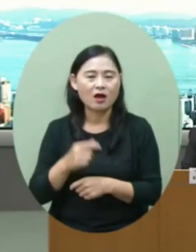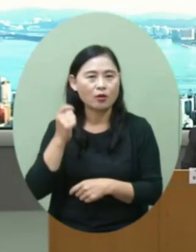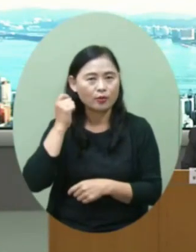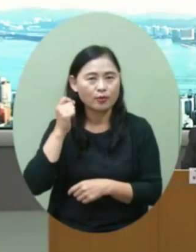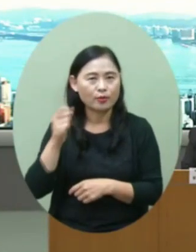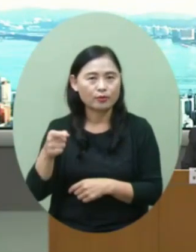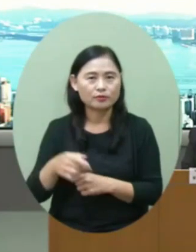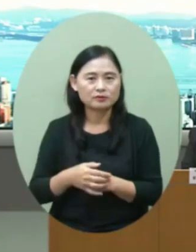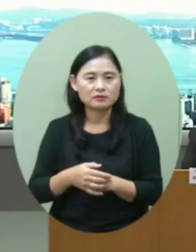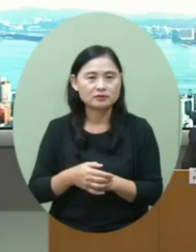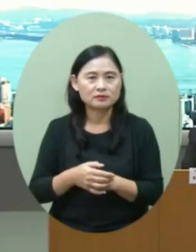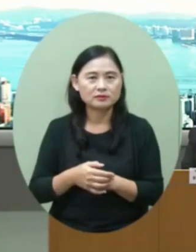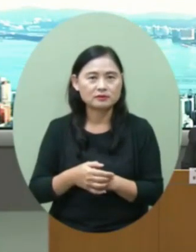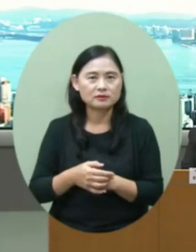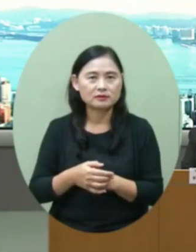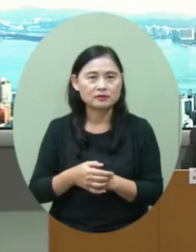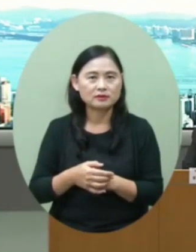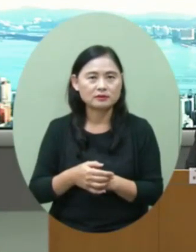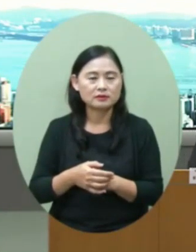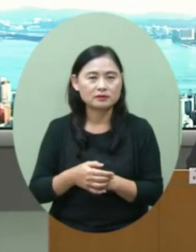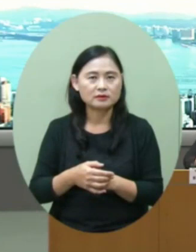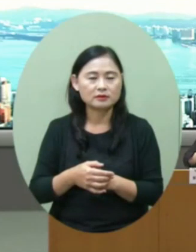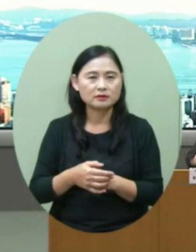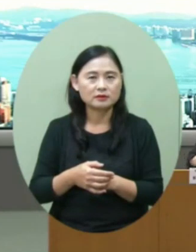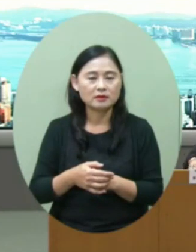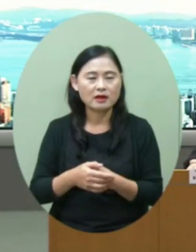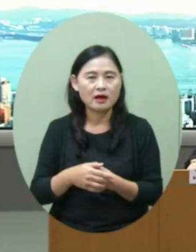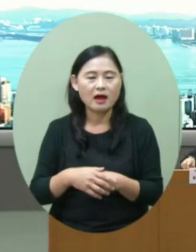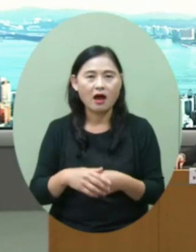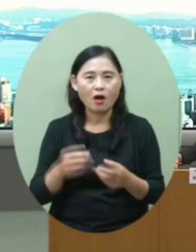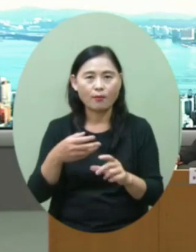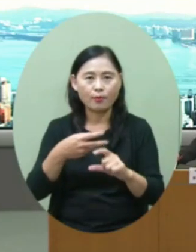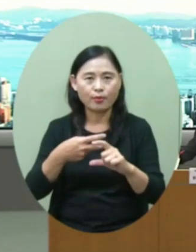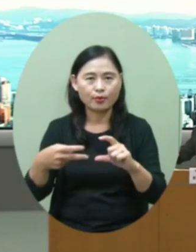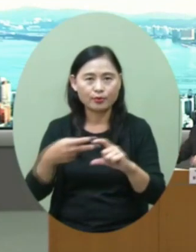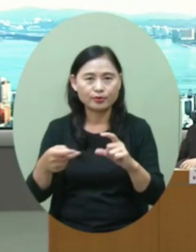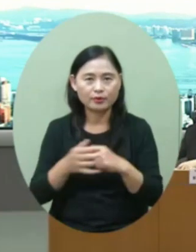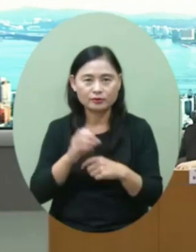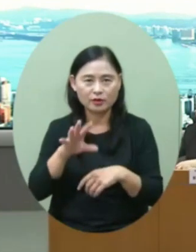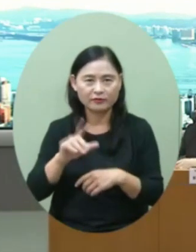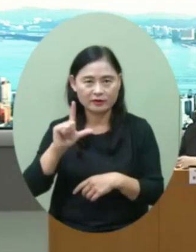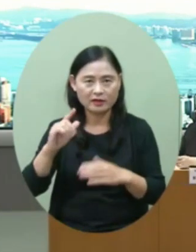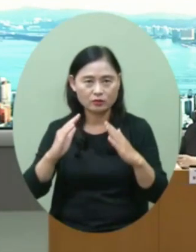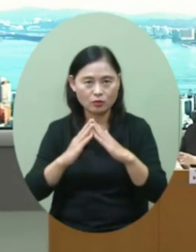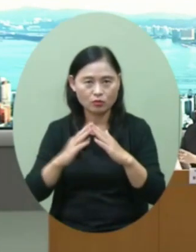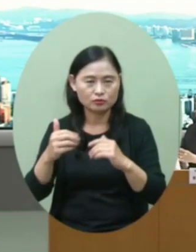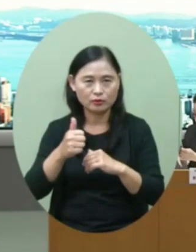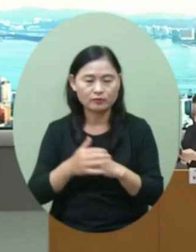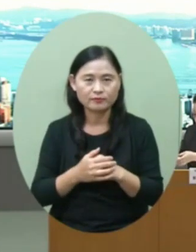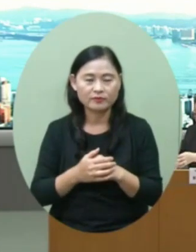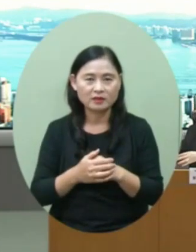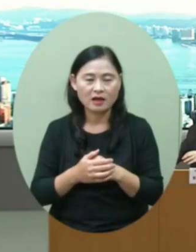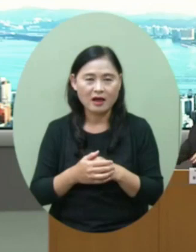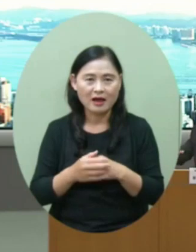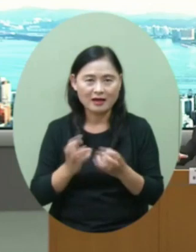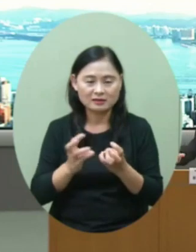Next, the lady in front, on the right. I'm from TVB, Mr. John